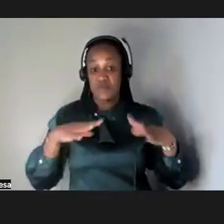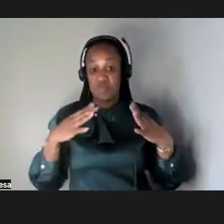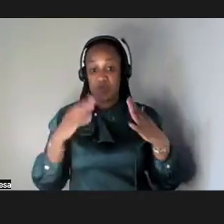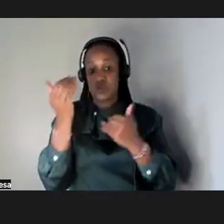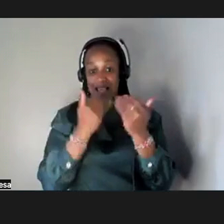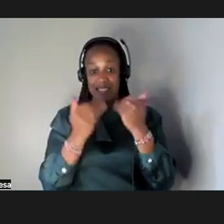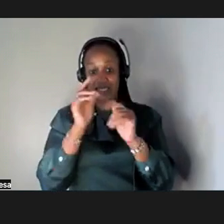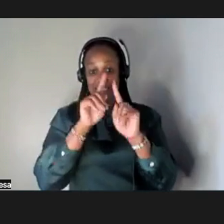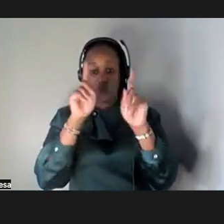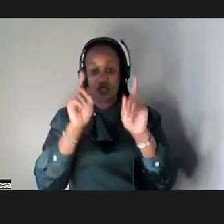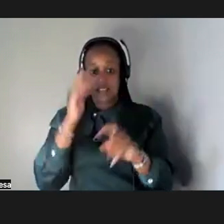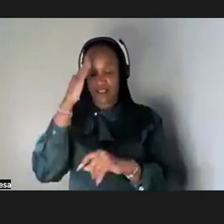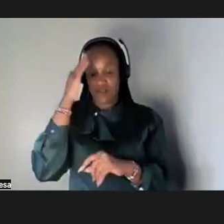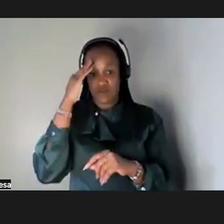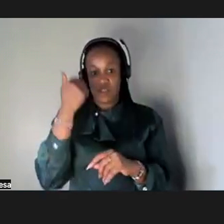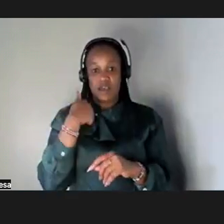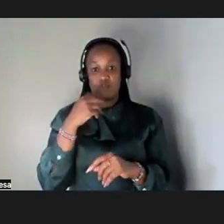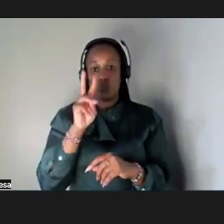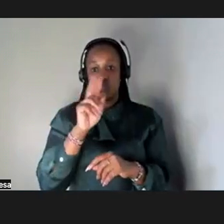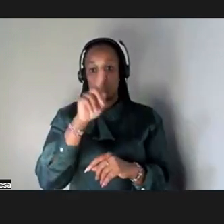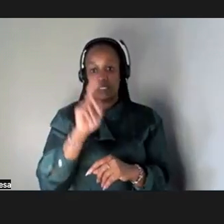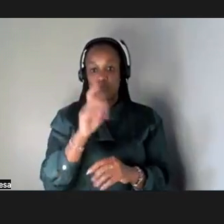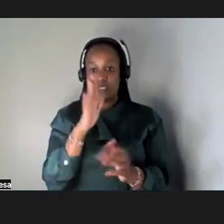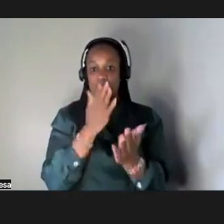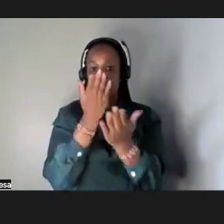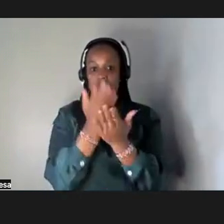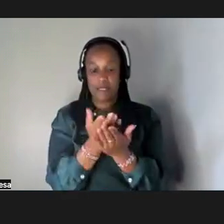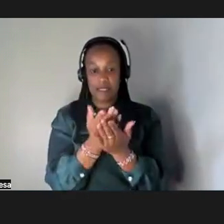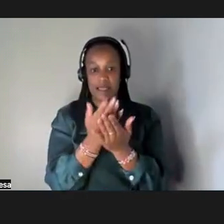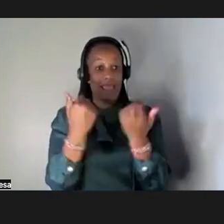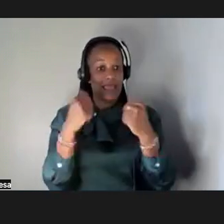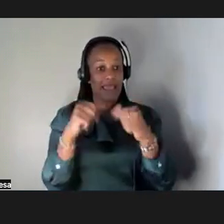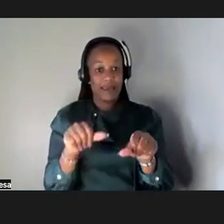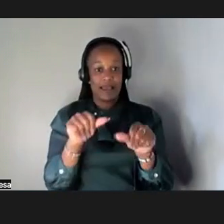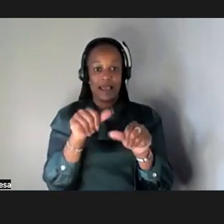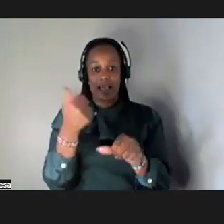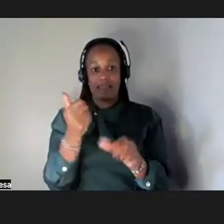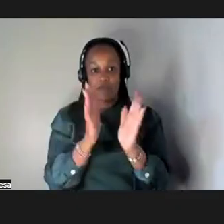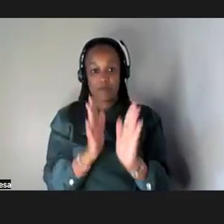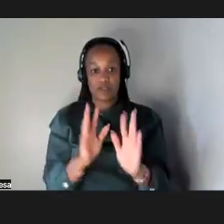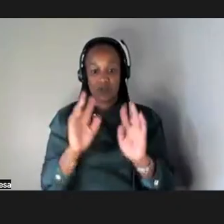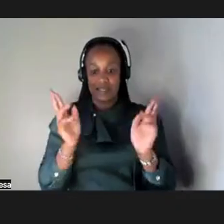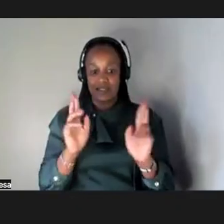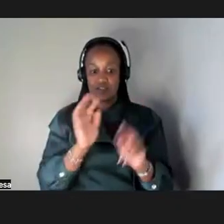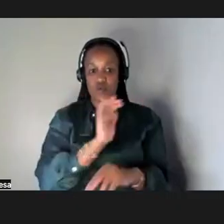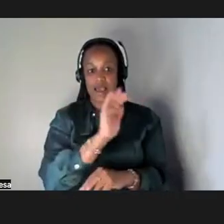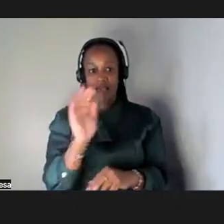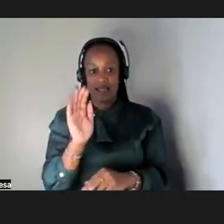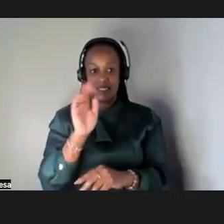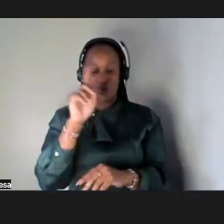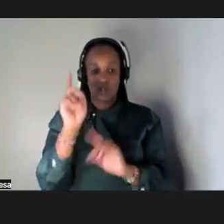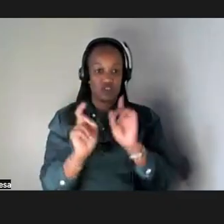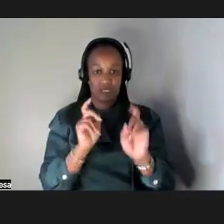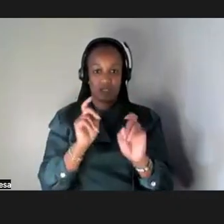of submitted. If there's anyone else with an interest in asking a question, do pop your hand up. I